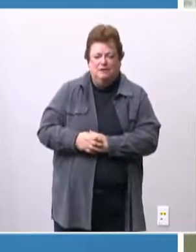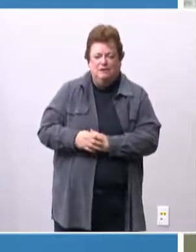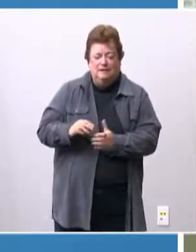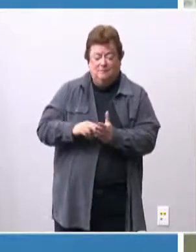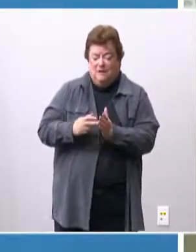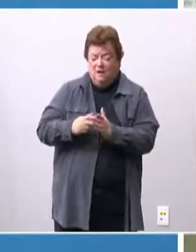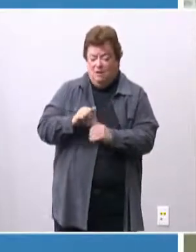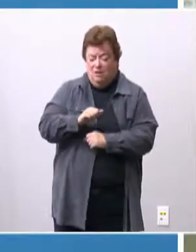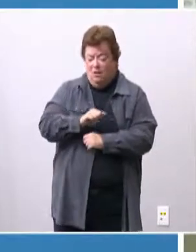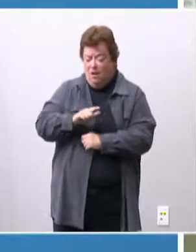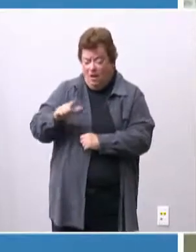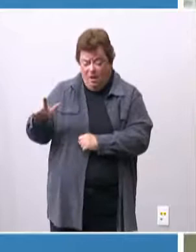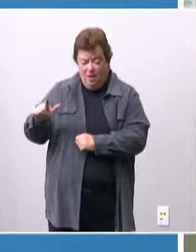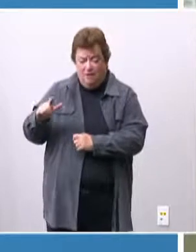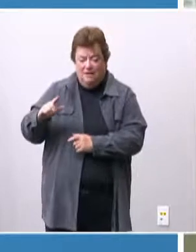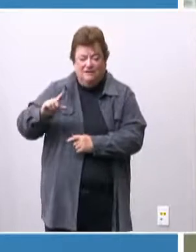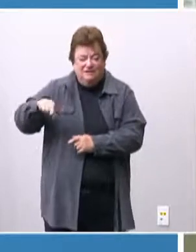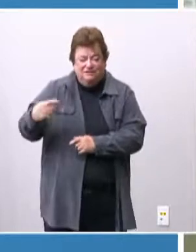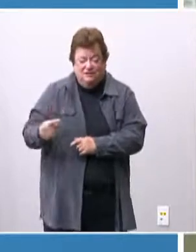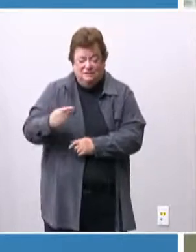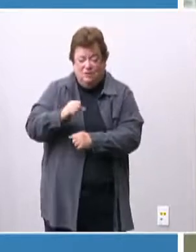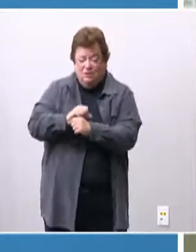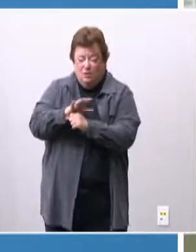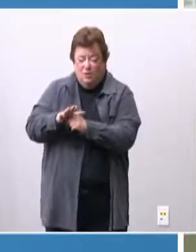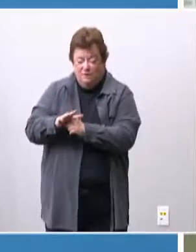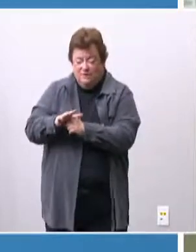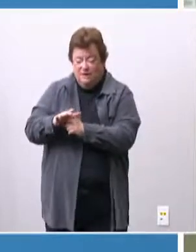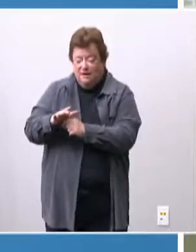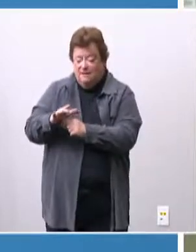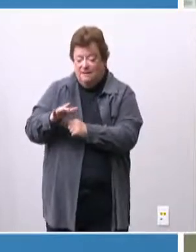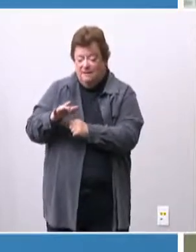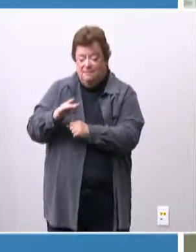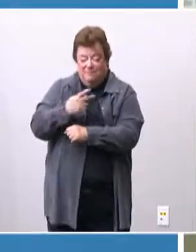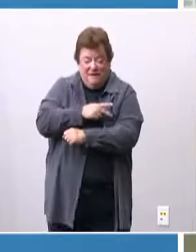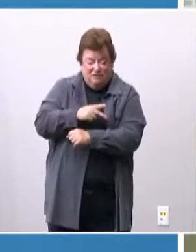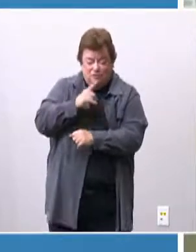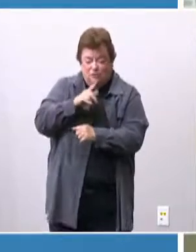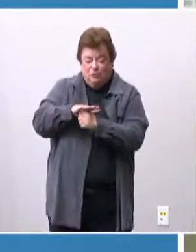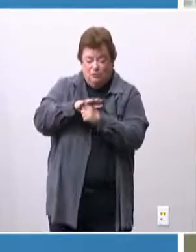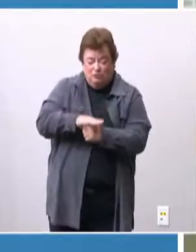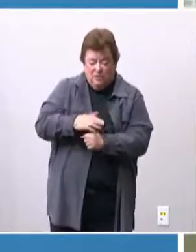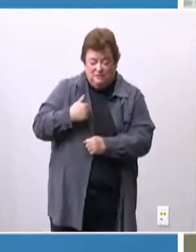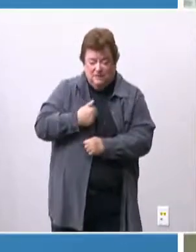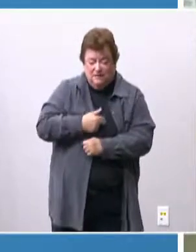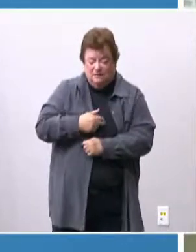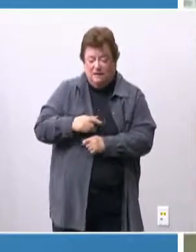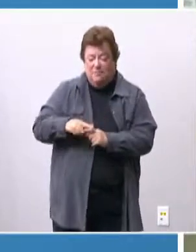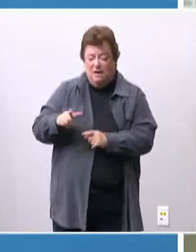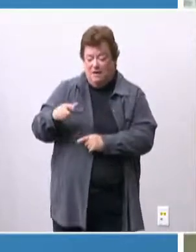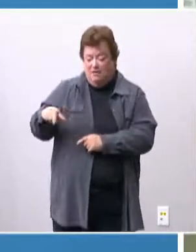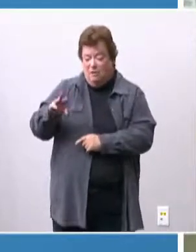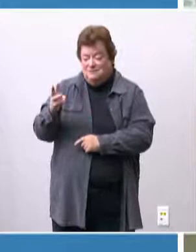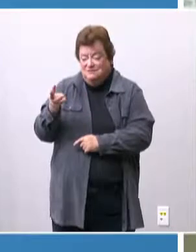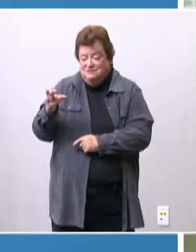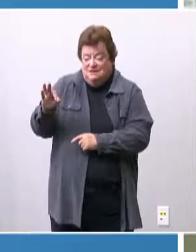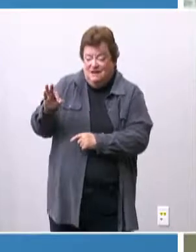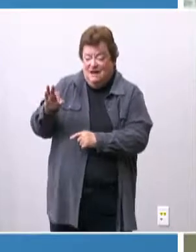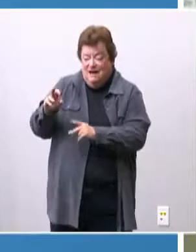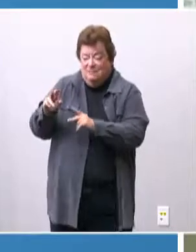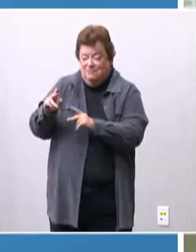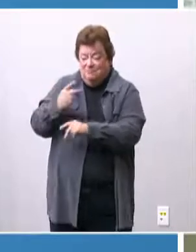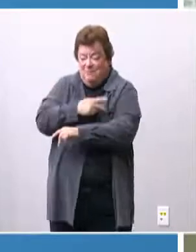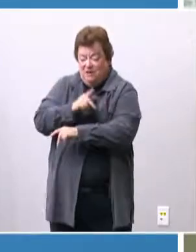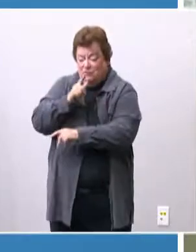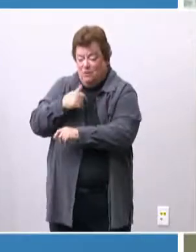COVID patients straining us, but even these 69 COVID patients, these 16 ICU COVID patients, all